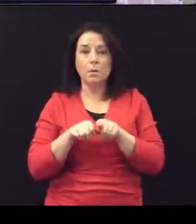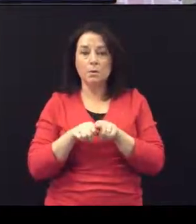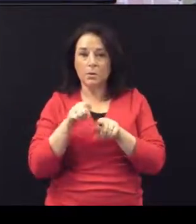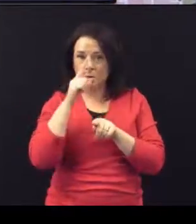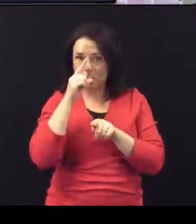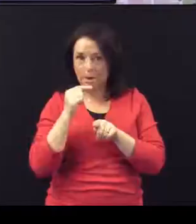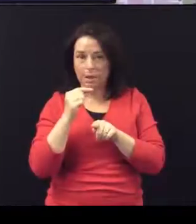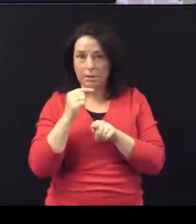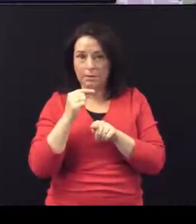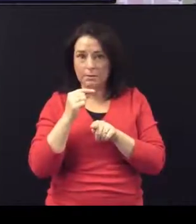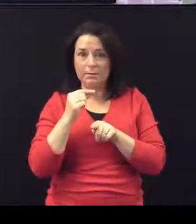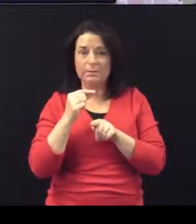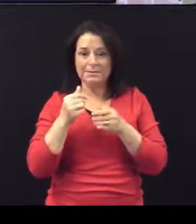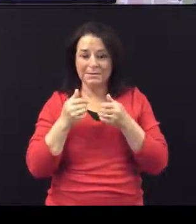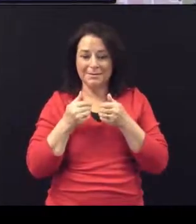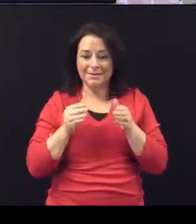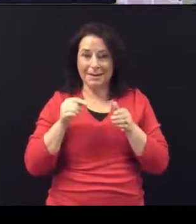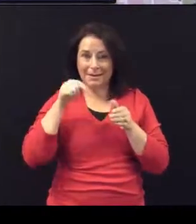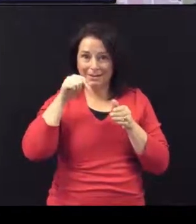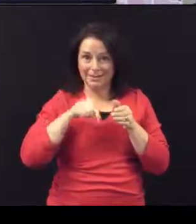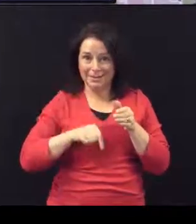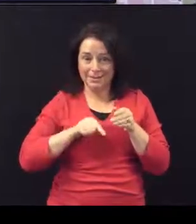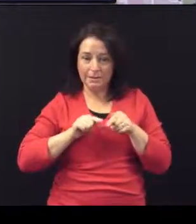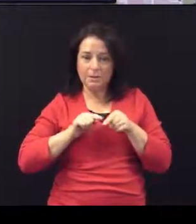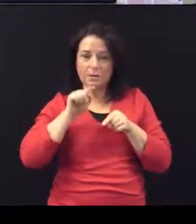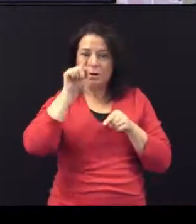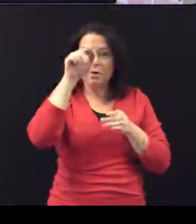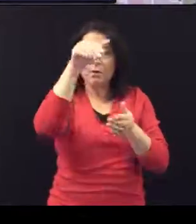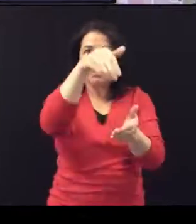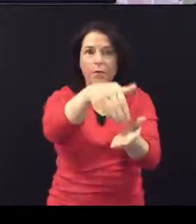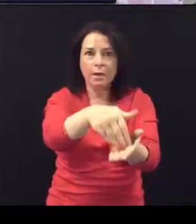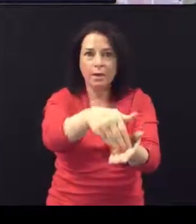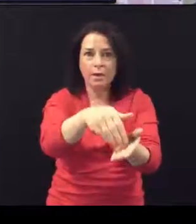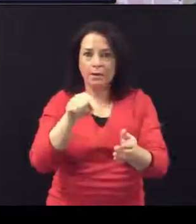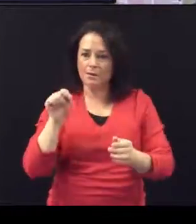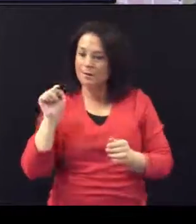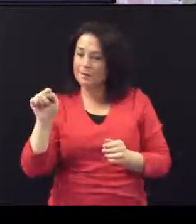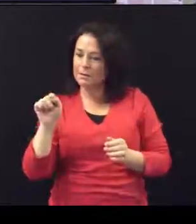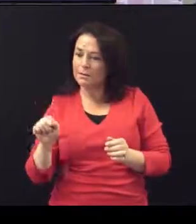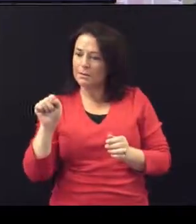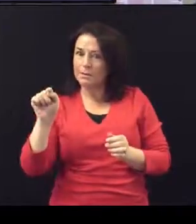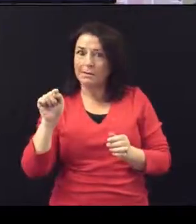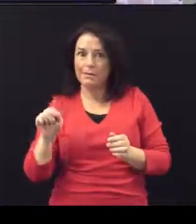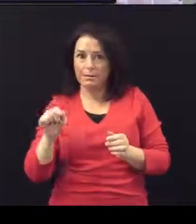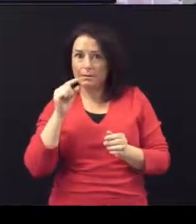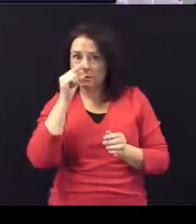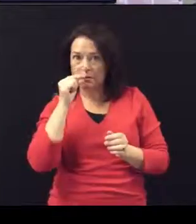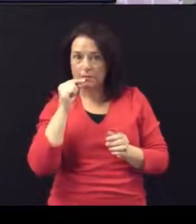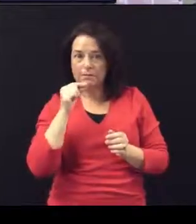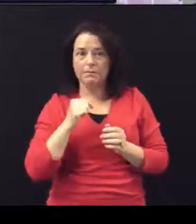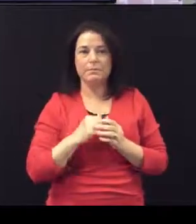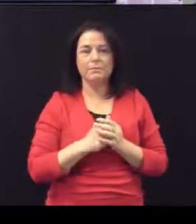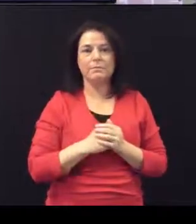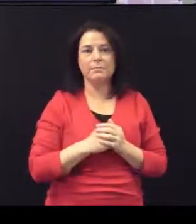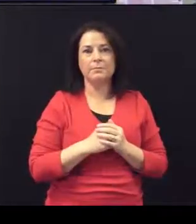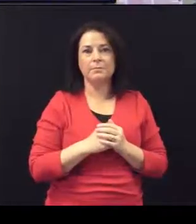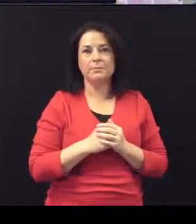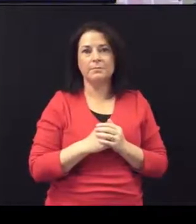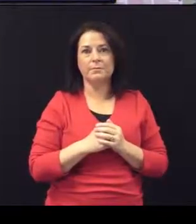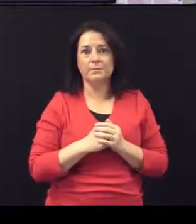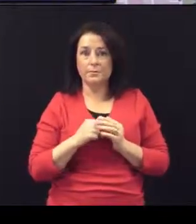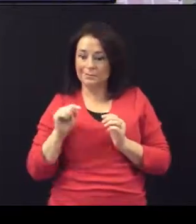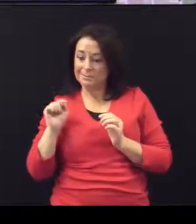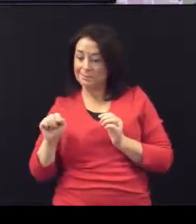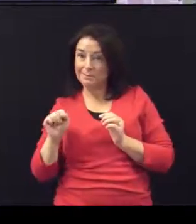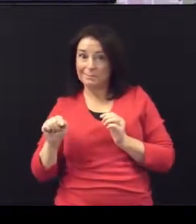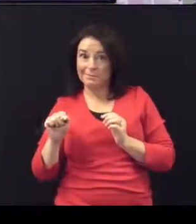use this as a way of setting either your start or end point for directions by tapping the Directions to Here or Directions from Here